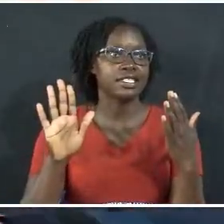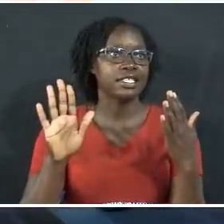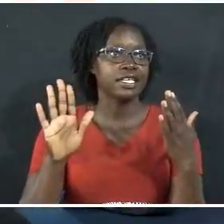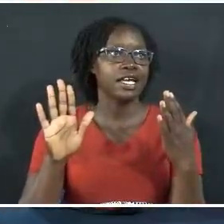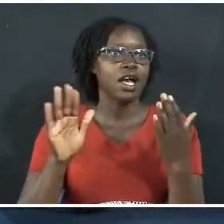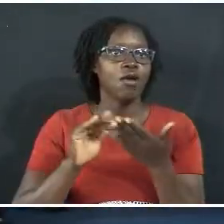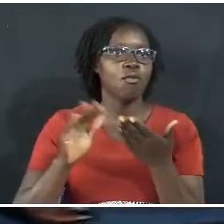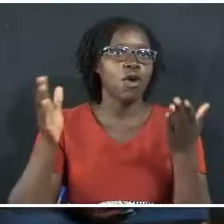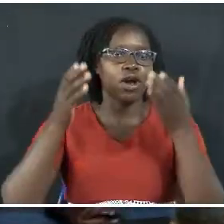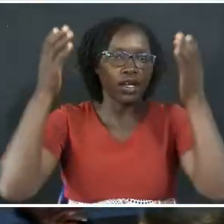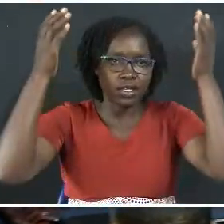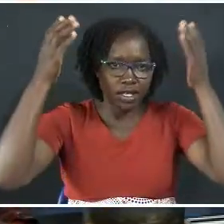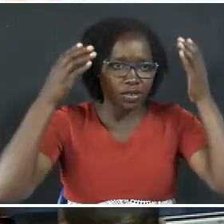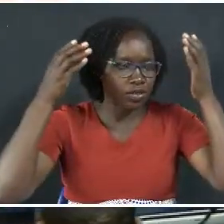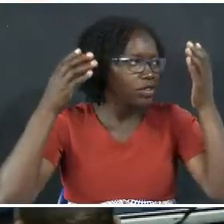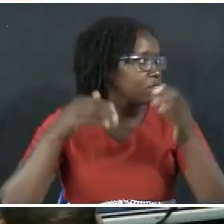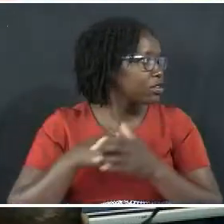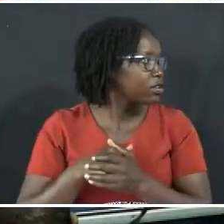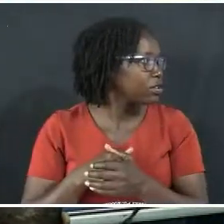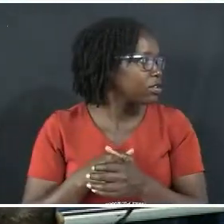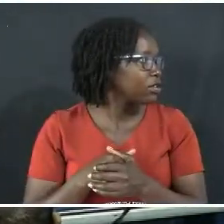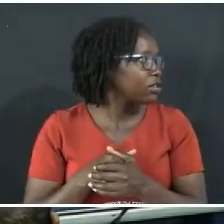leftover crowns.